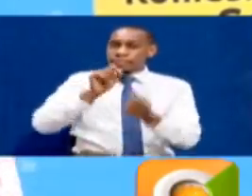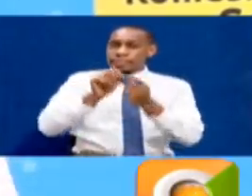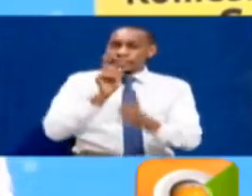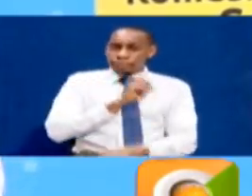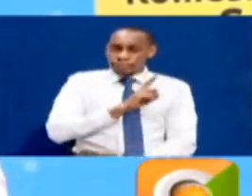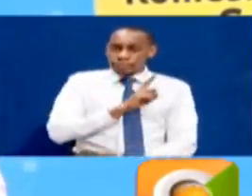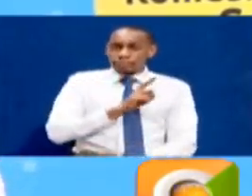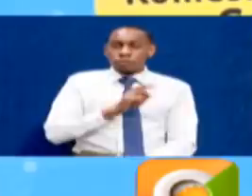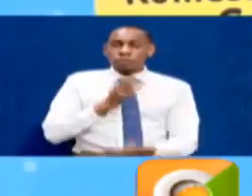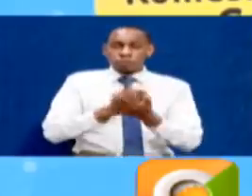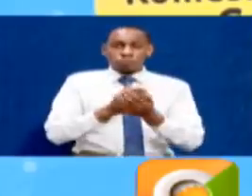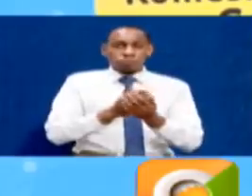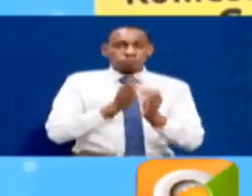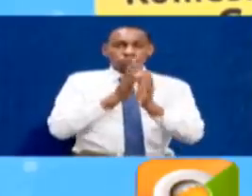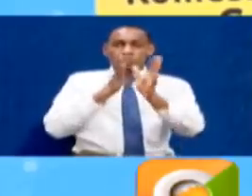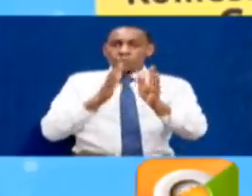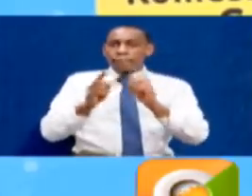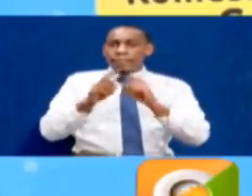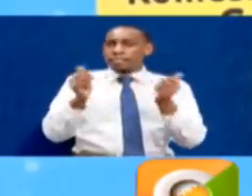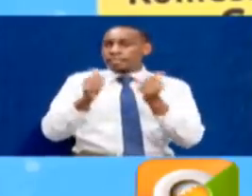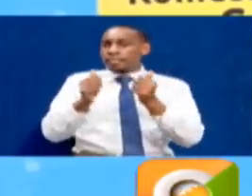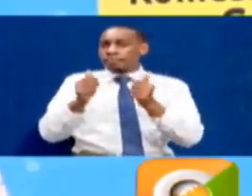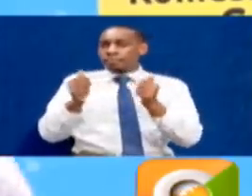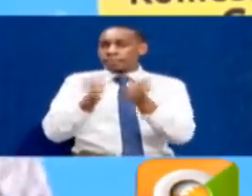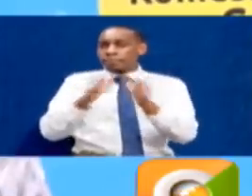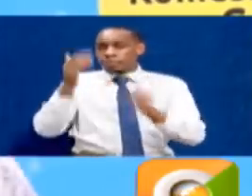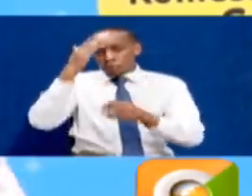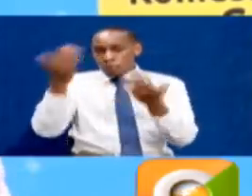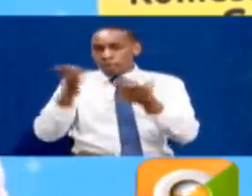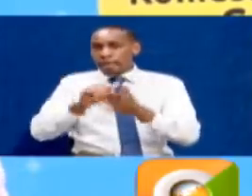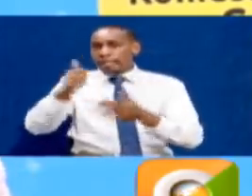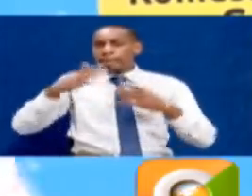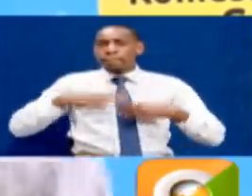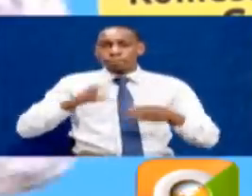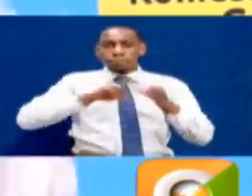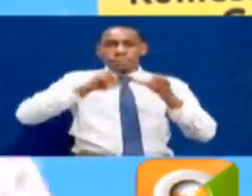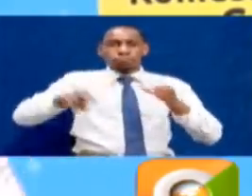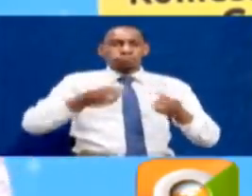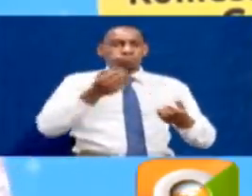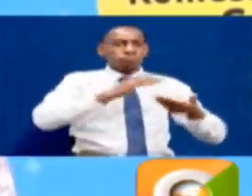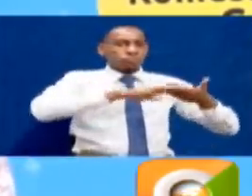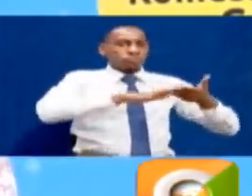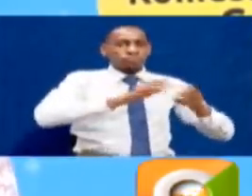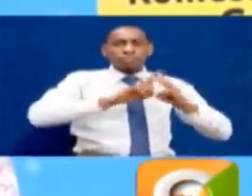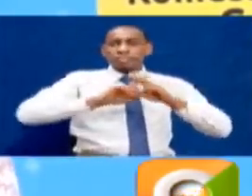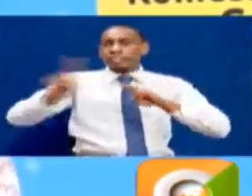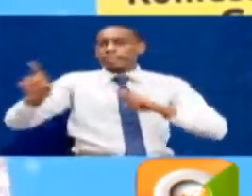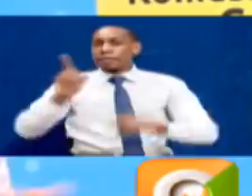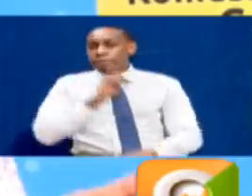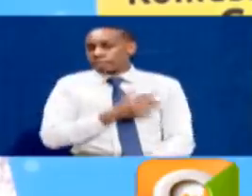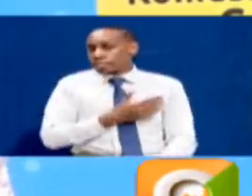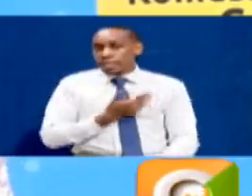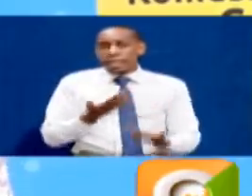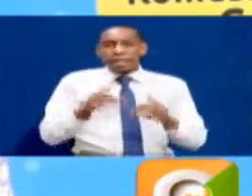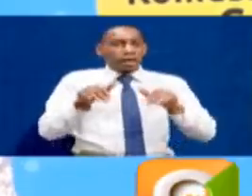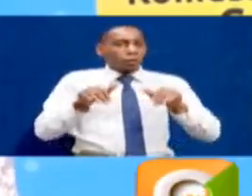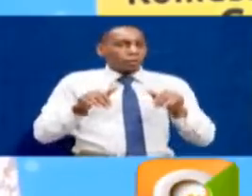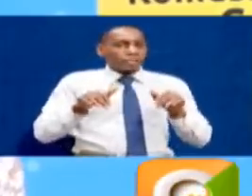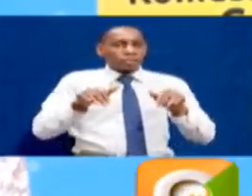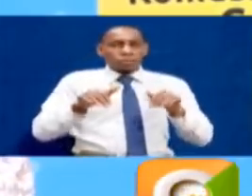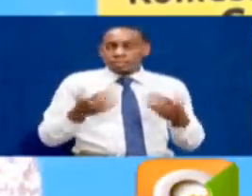tested, they are in the queue, but you can't even trace them because some of them just left the truck and then disappeared. You know, are waiting